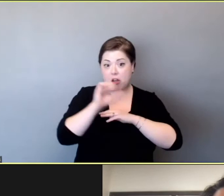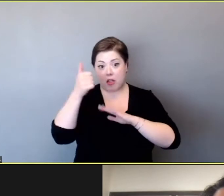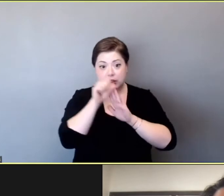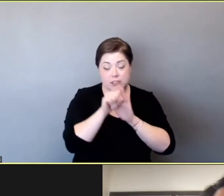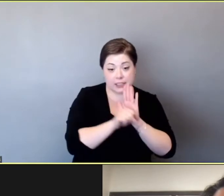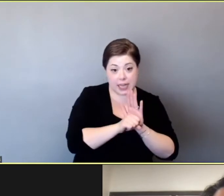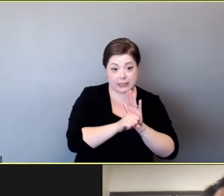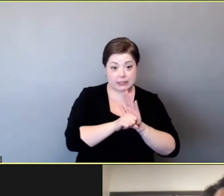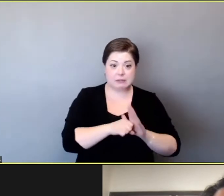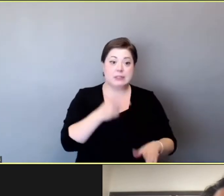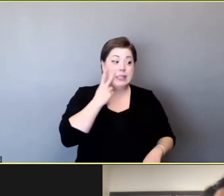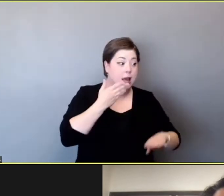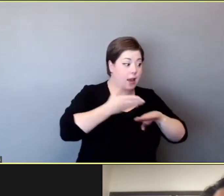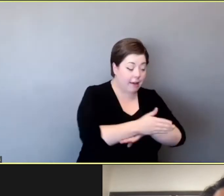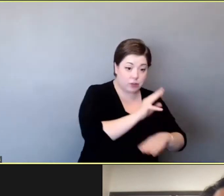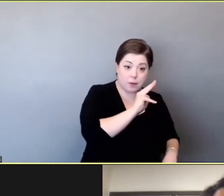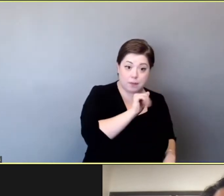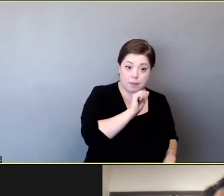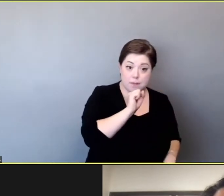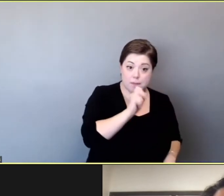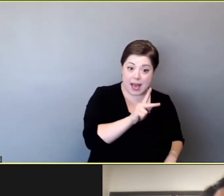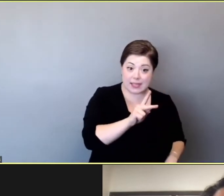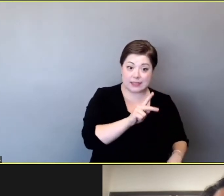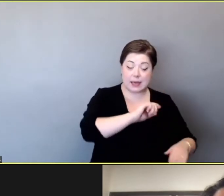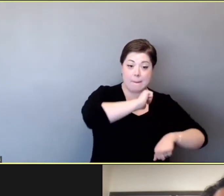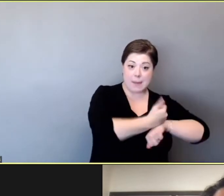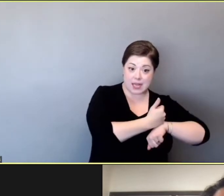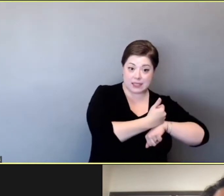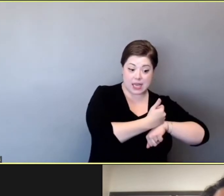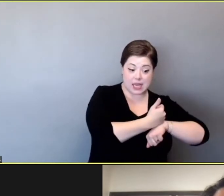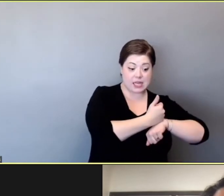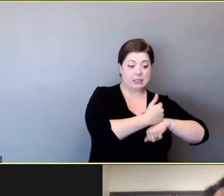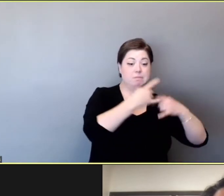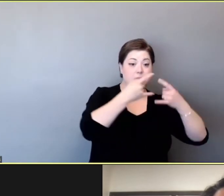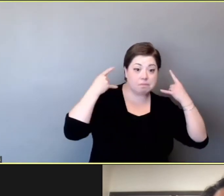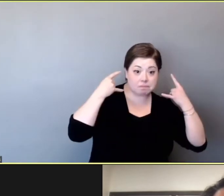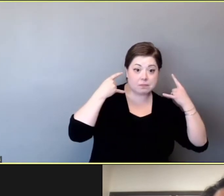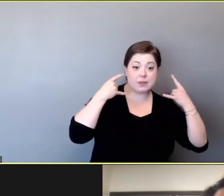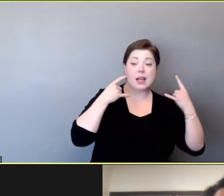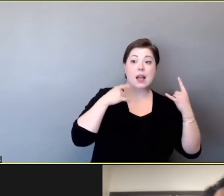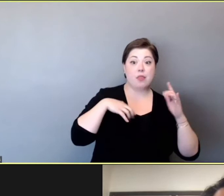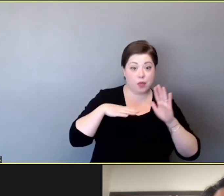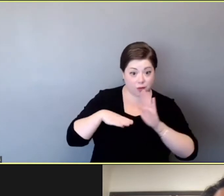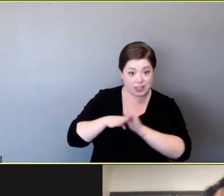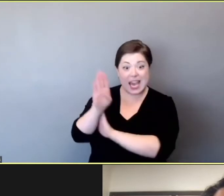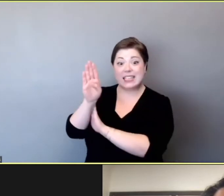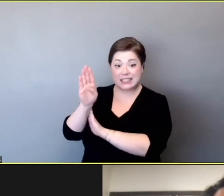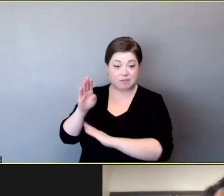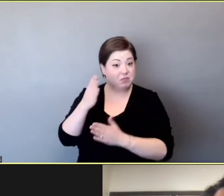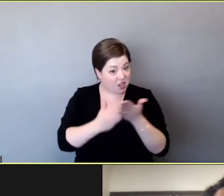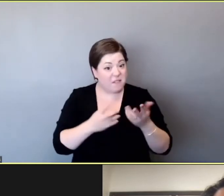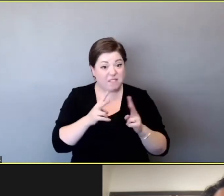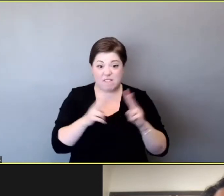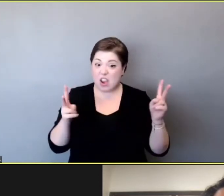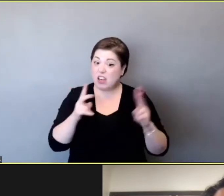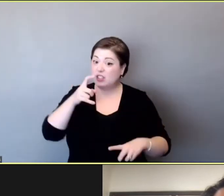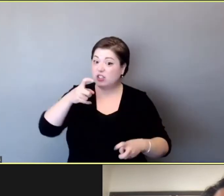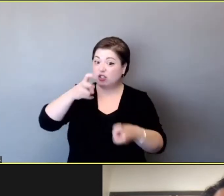in, and then seen the rise in cases even while they have those and some very strict mask mandates? Thank